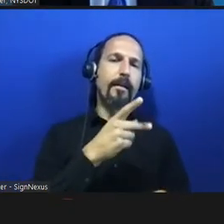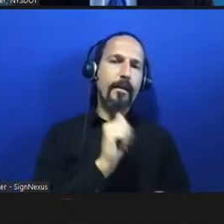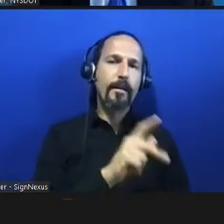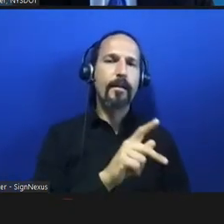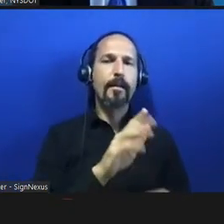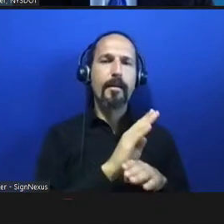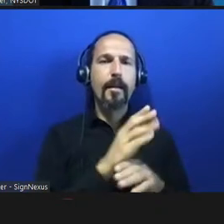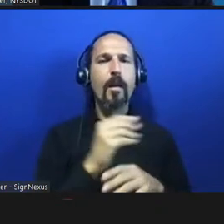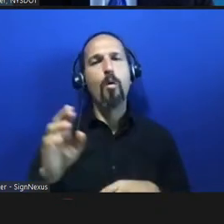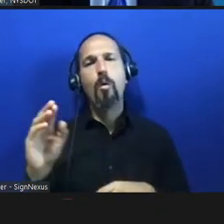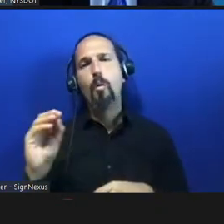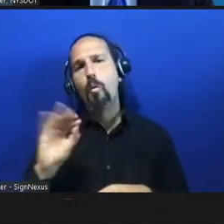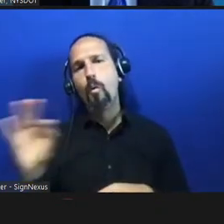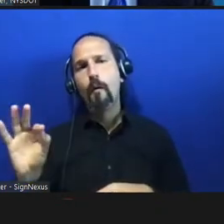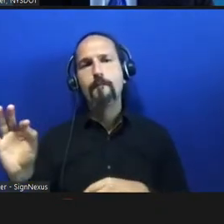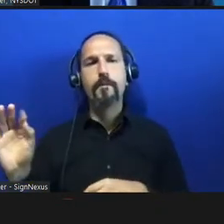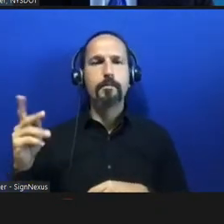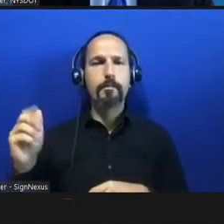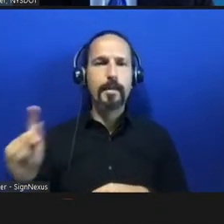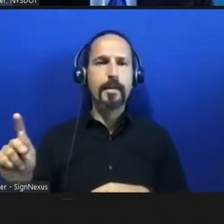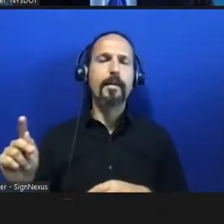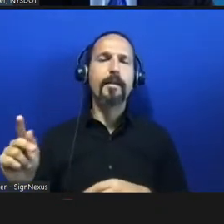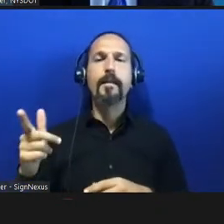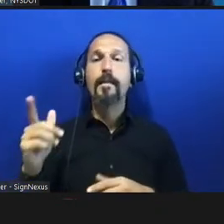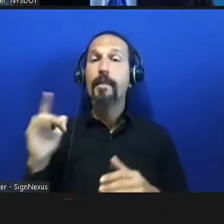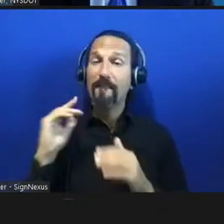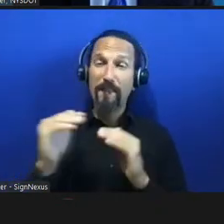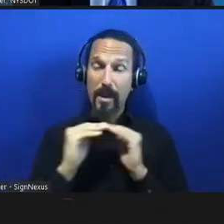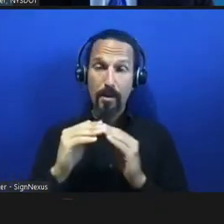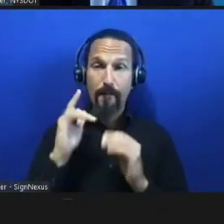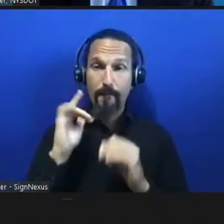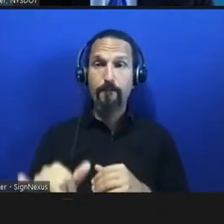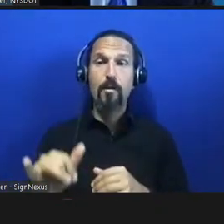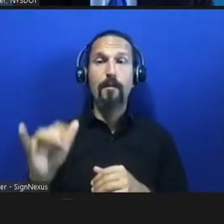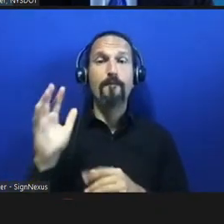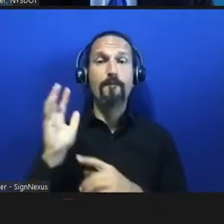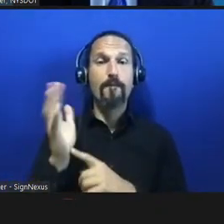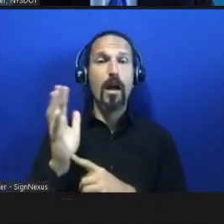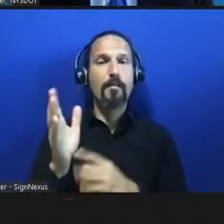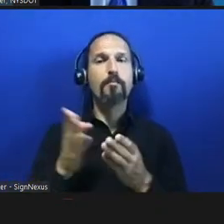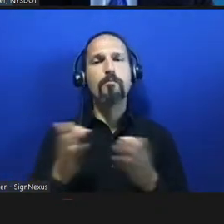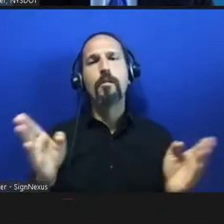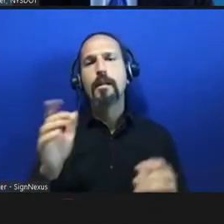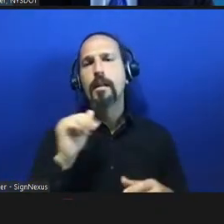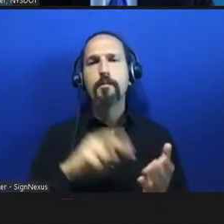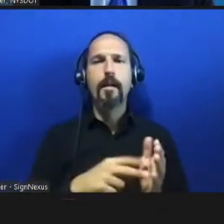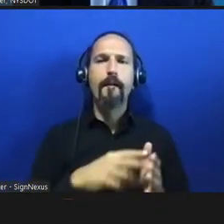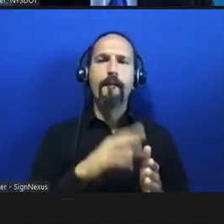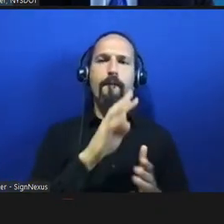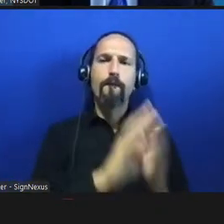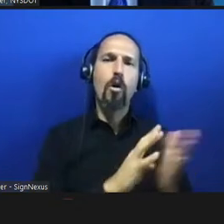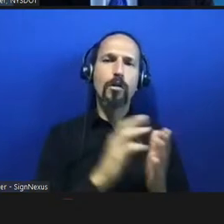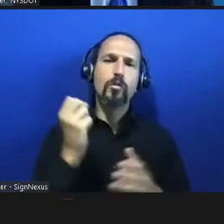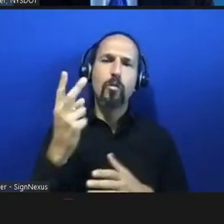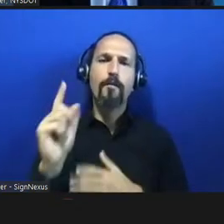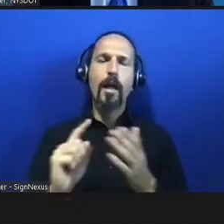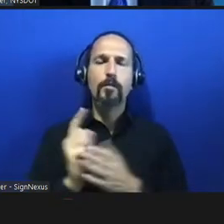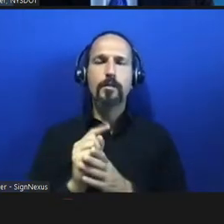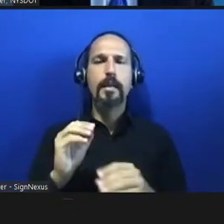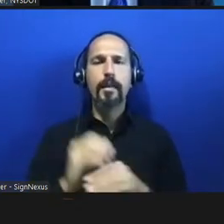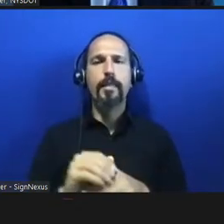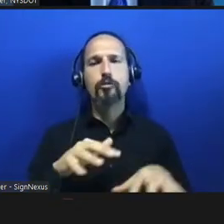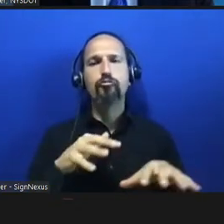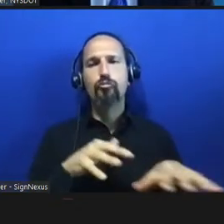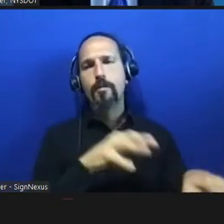charge accordingly as a matter of fairness and Equity five minutes on the periphery should not be the equivalent of 4 to 12 hours in congested areas I